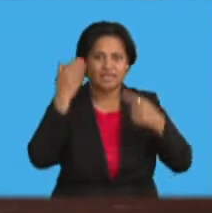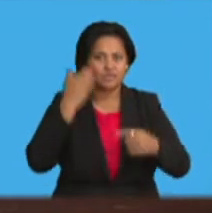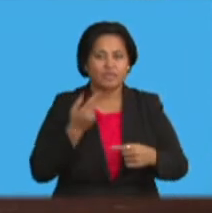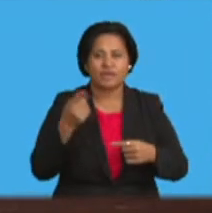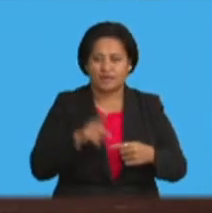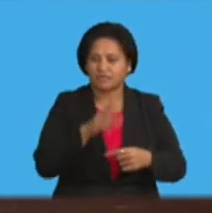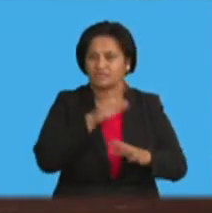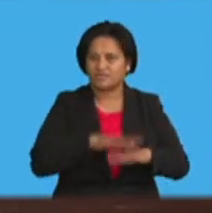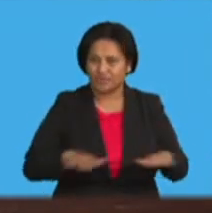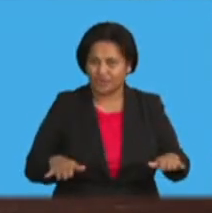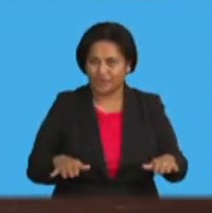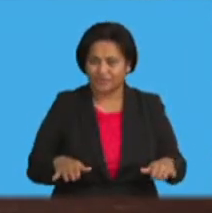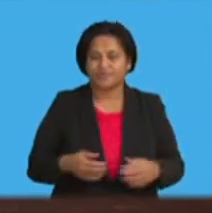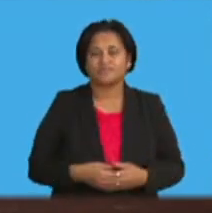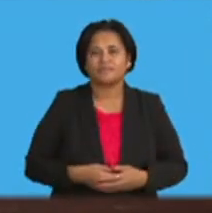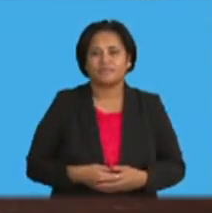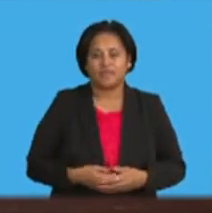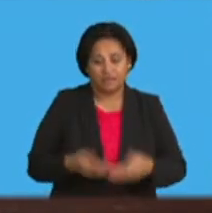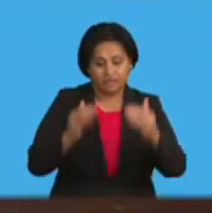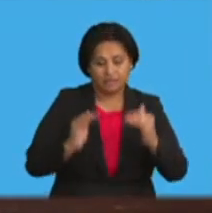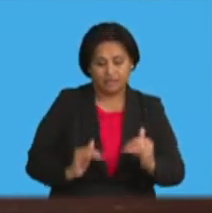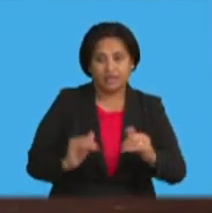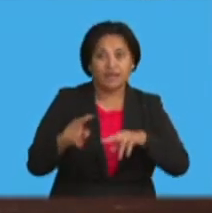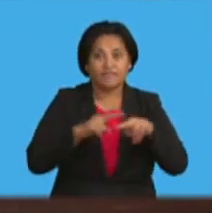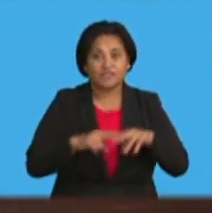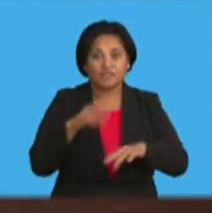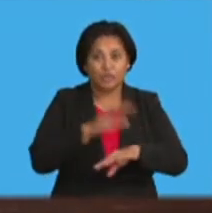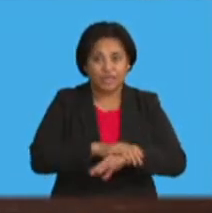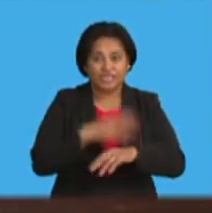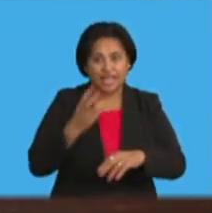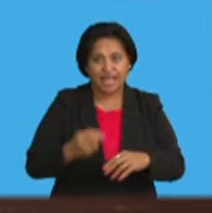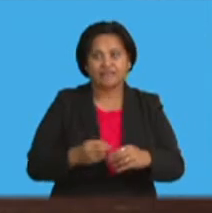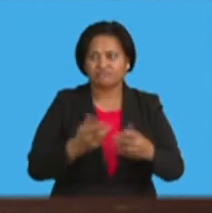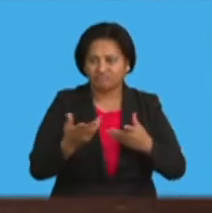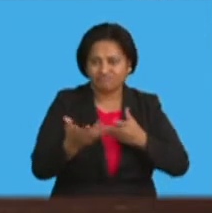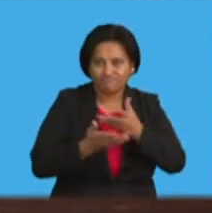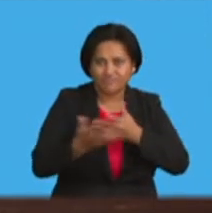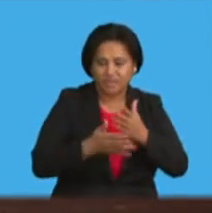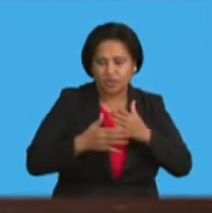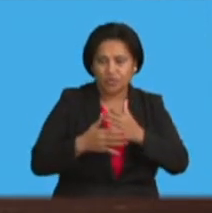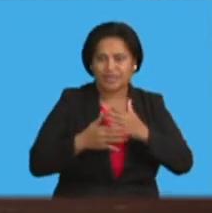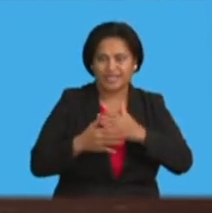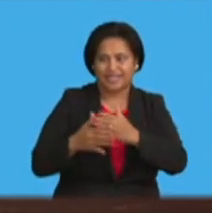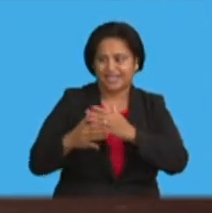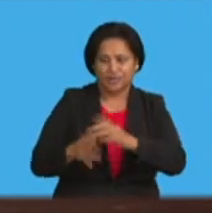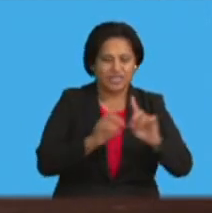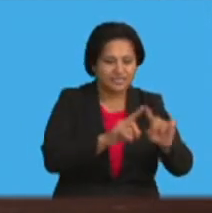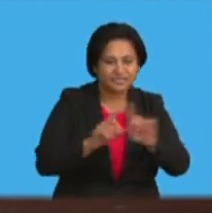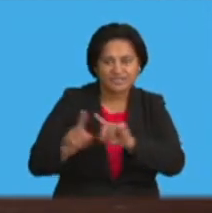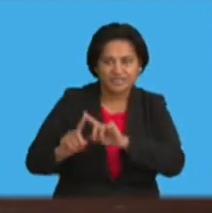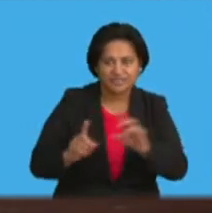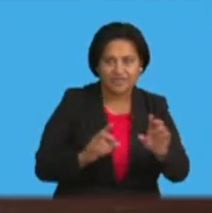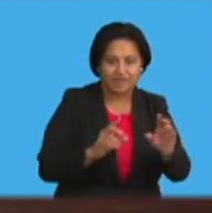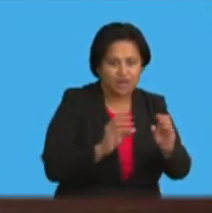Also, Madam Speaker, like the Fiji Police Force has a mutual understanding and a working relation with a number of agencies,